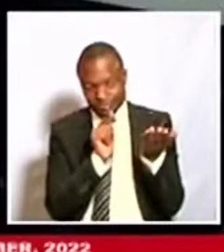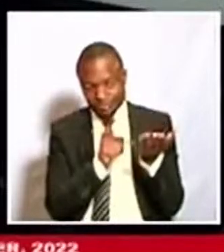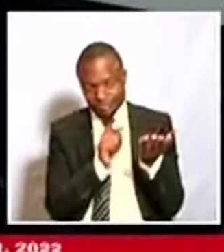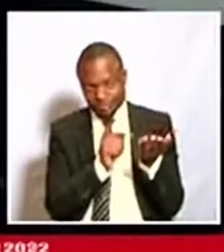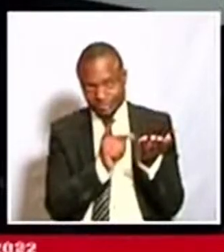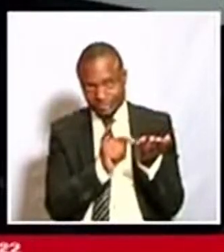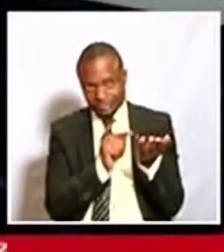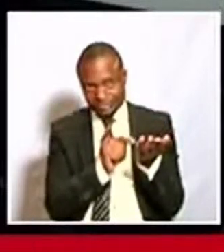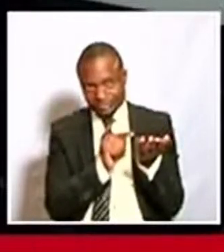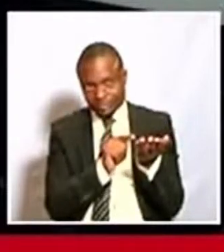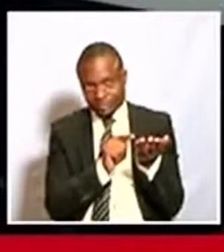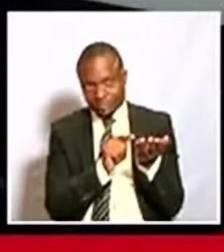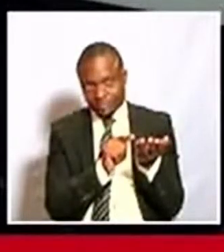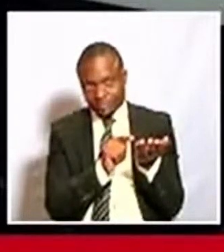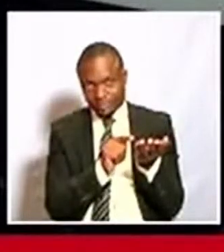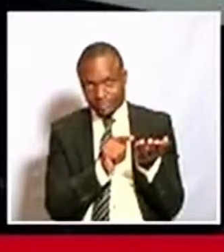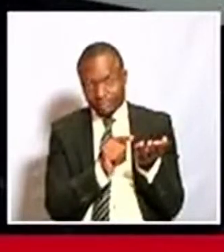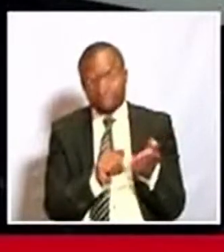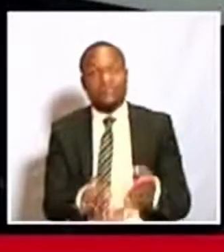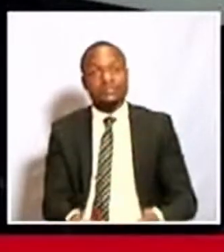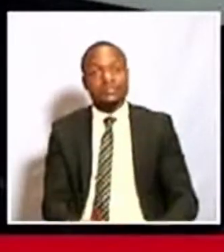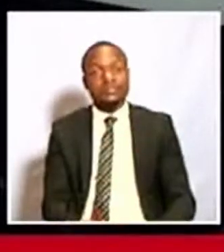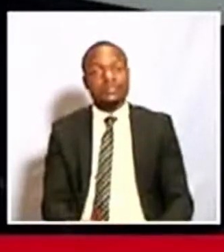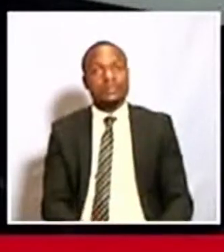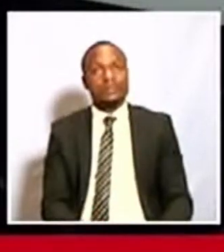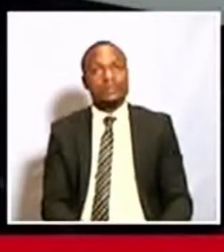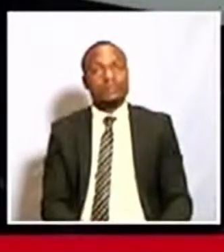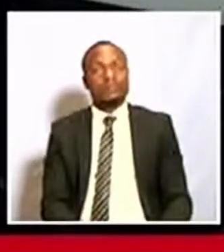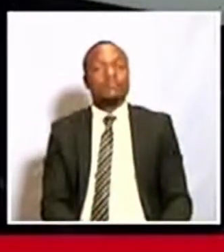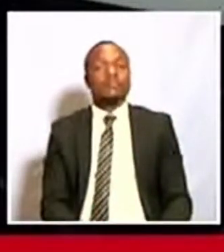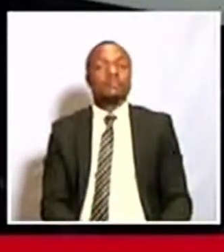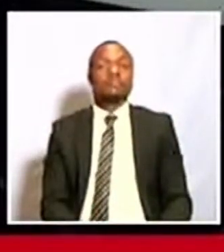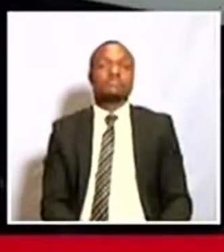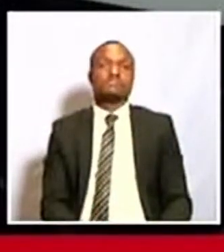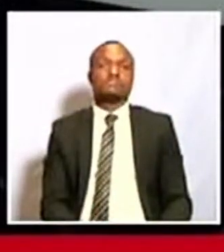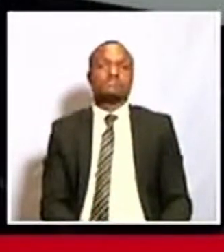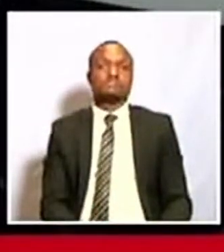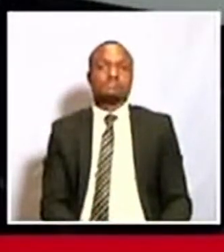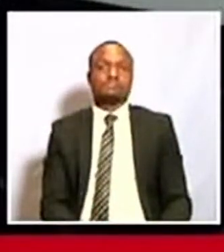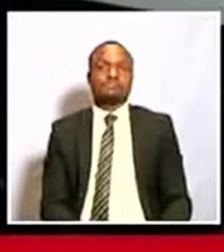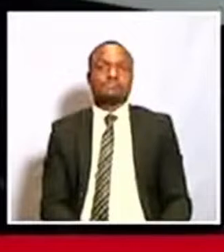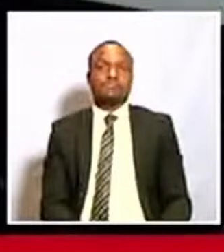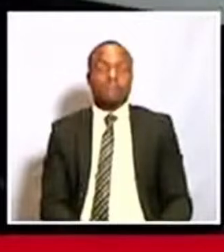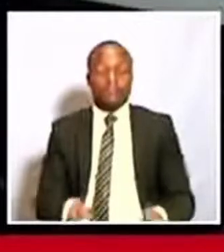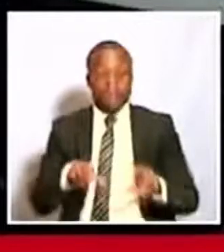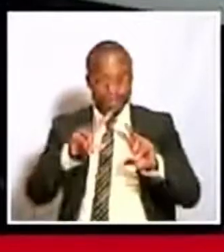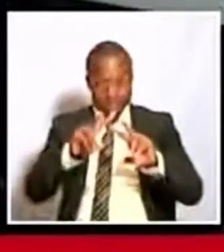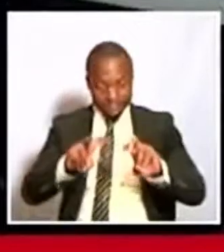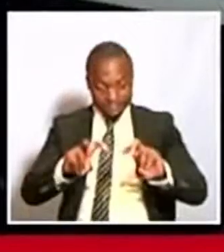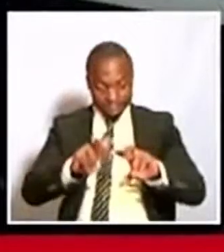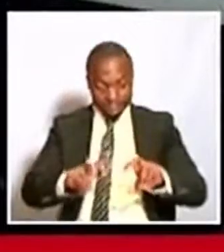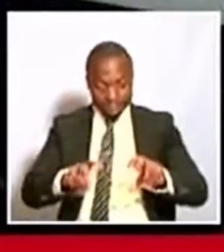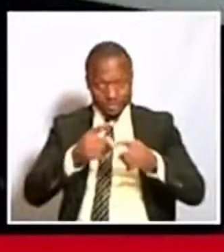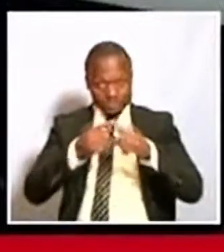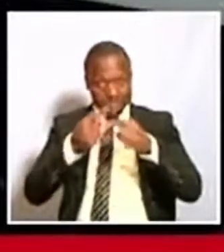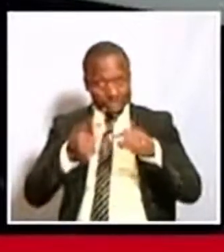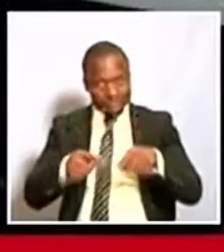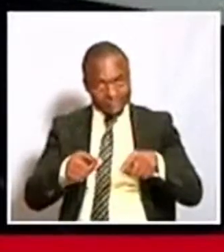which is being referred to, maybe I'll take you to the verifications that were being done.